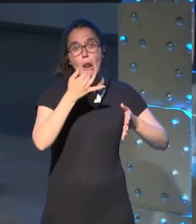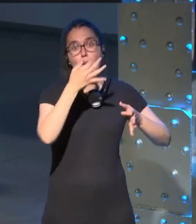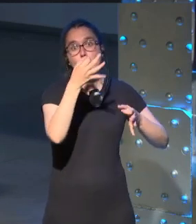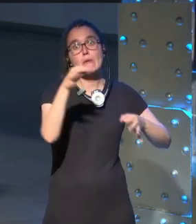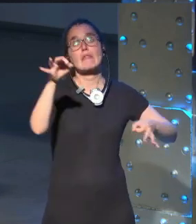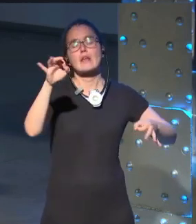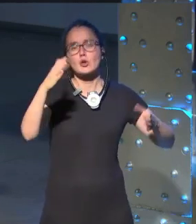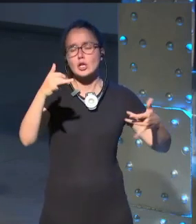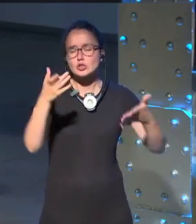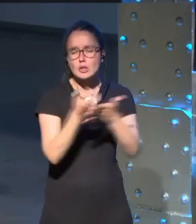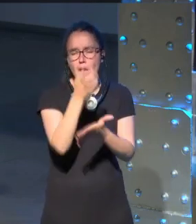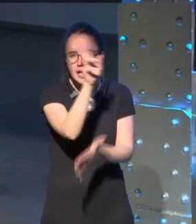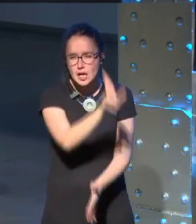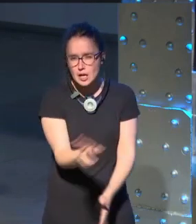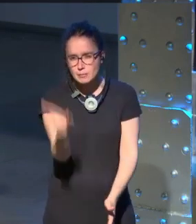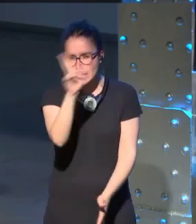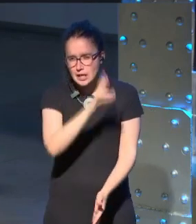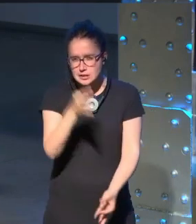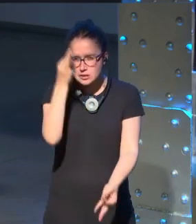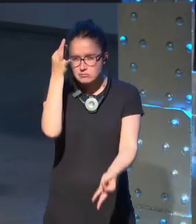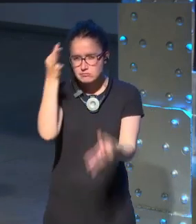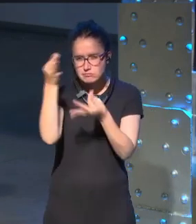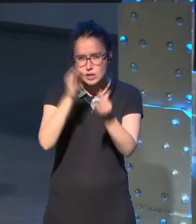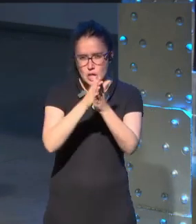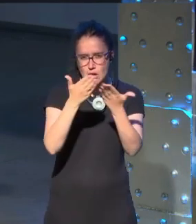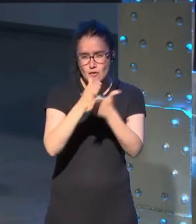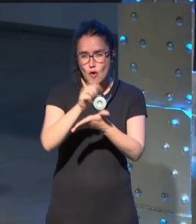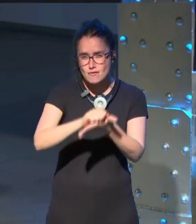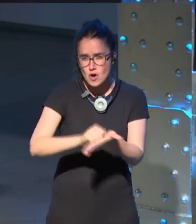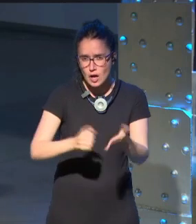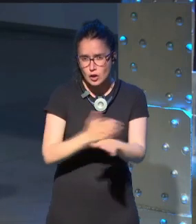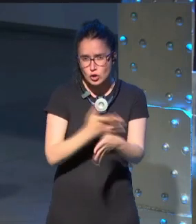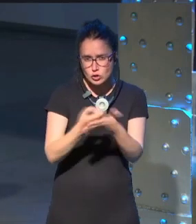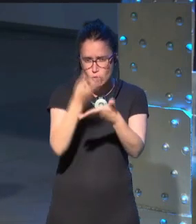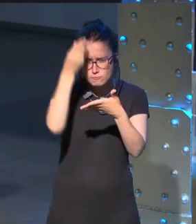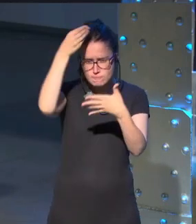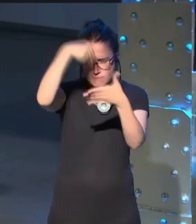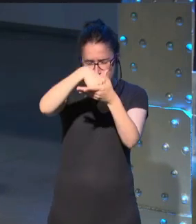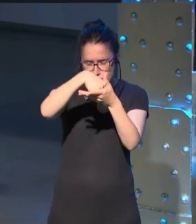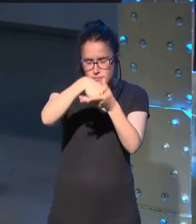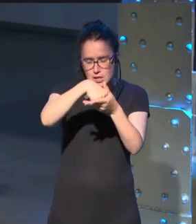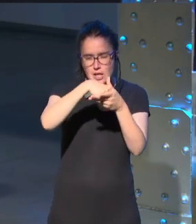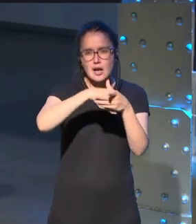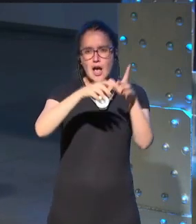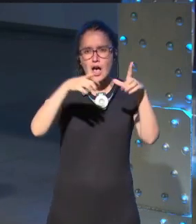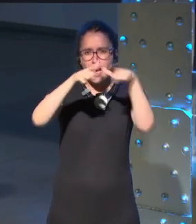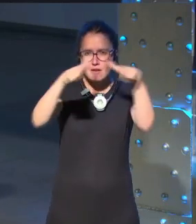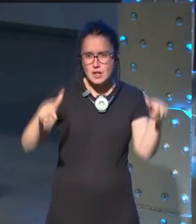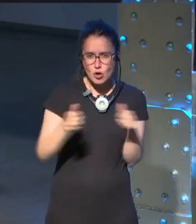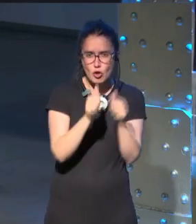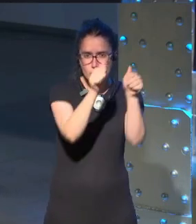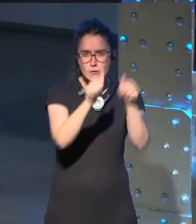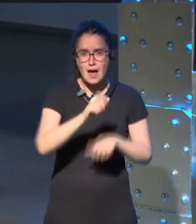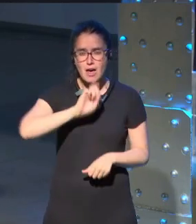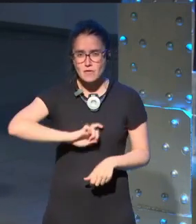no loose threads. You have to review the manuscript time and time again. Do you have to keep everything in your head and have lots of